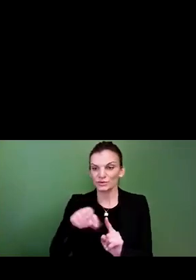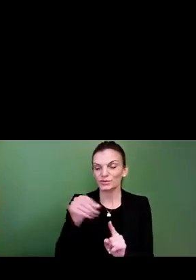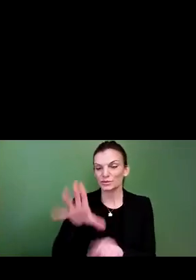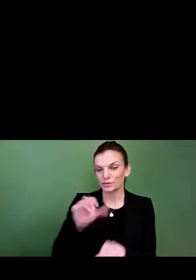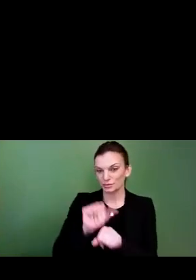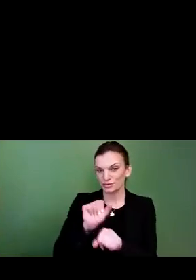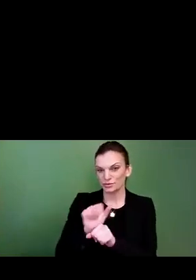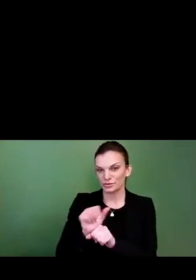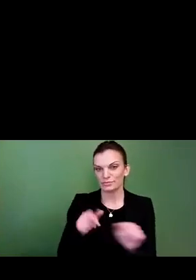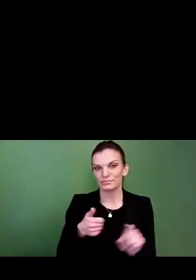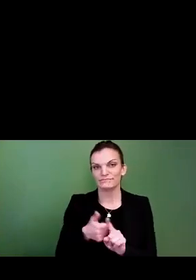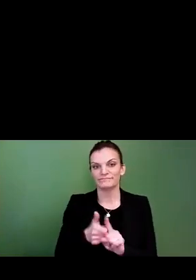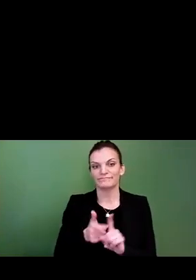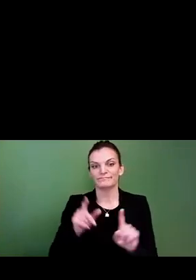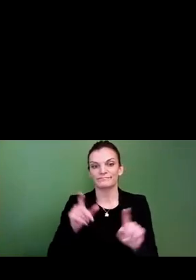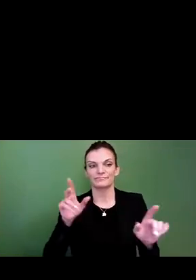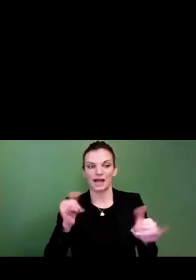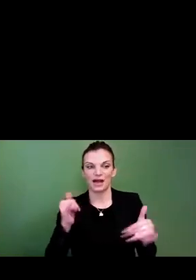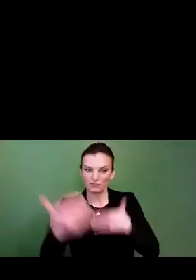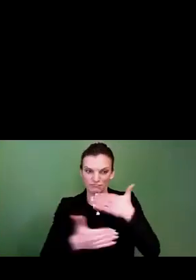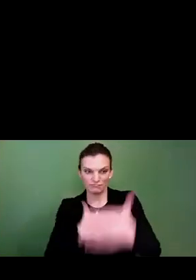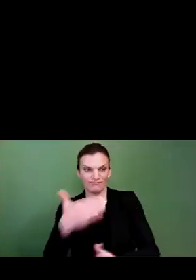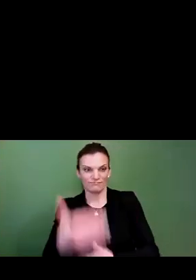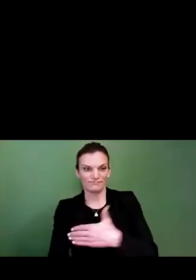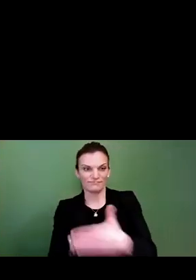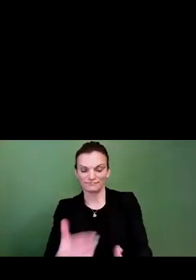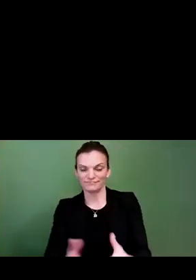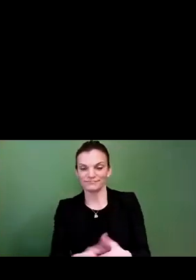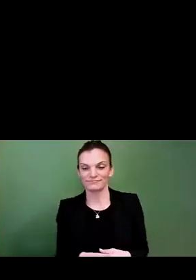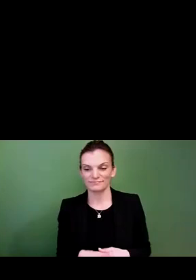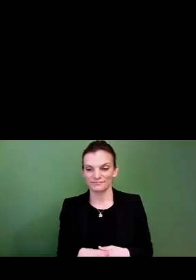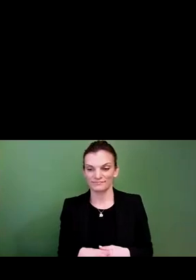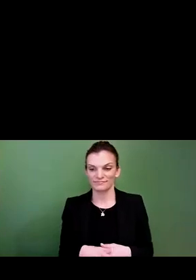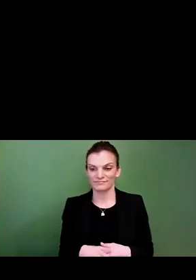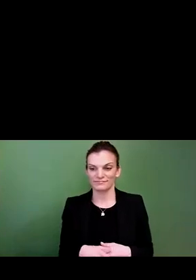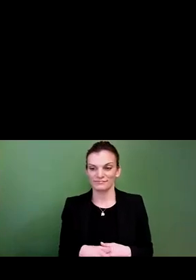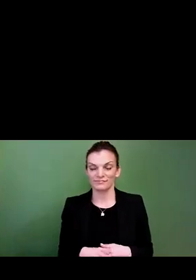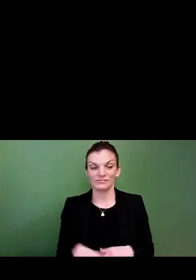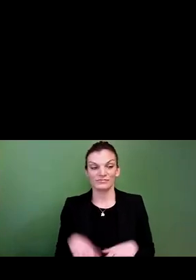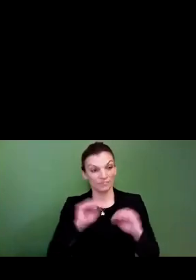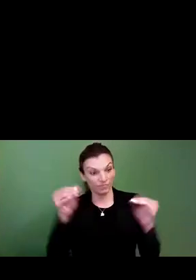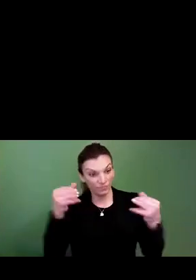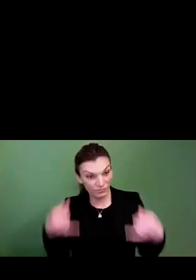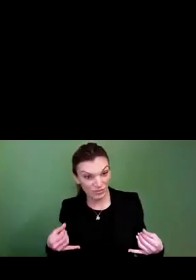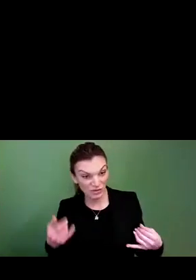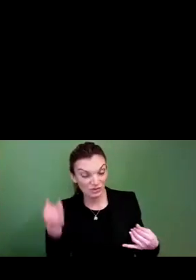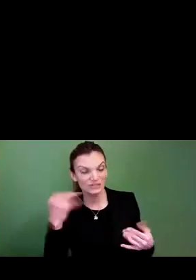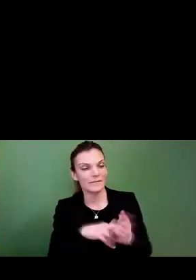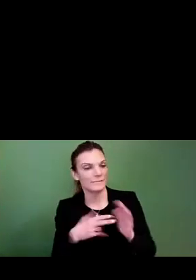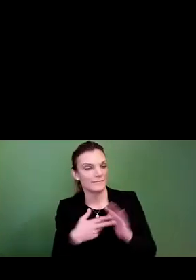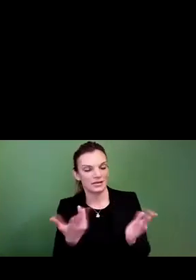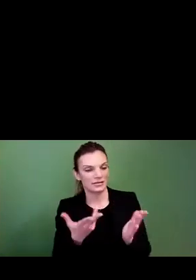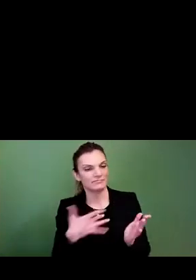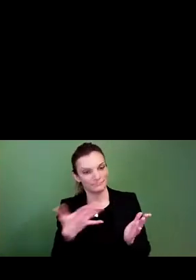employer test the hybrid work waters. If you don't set boundaries, you could find yourself working